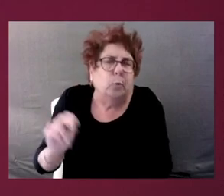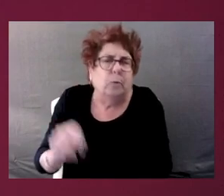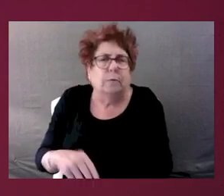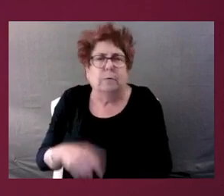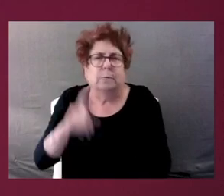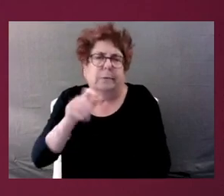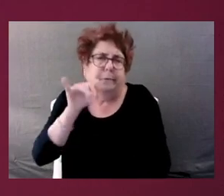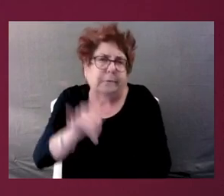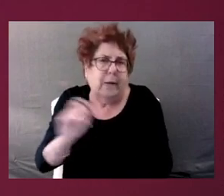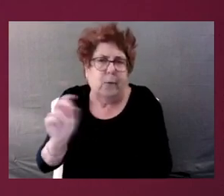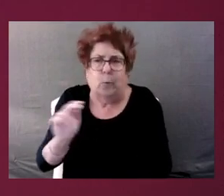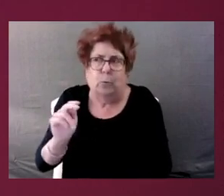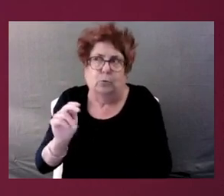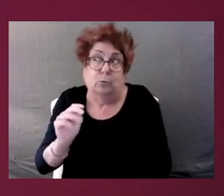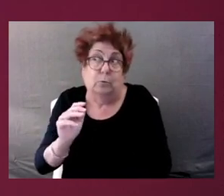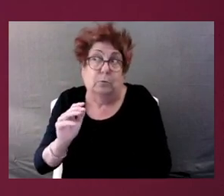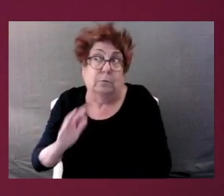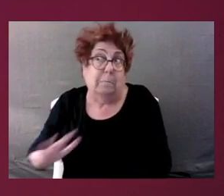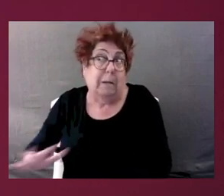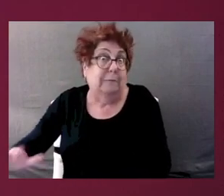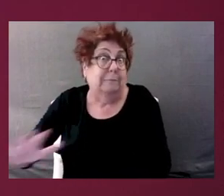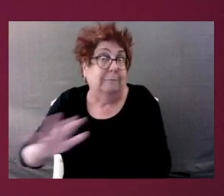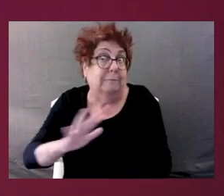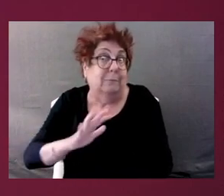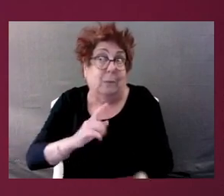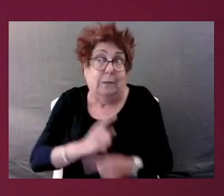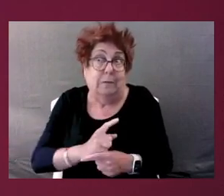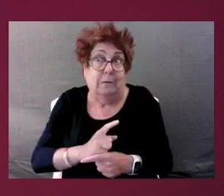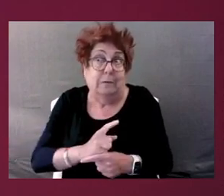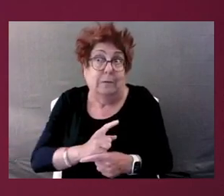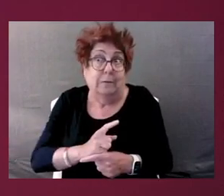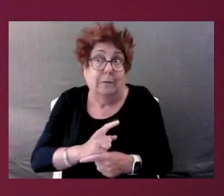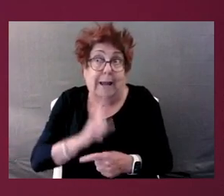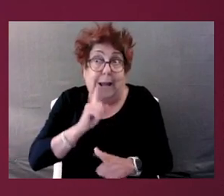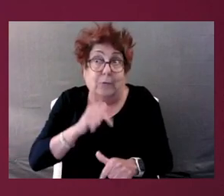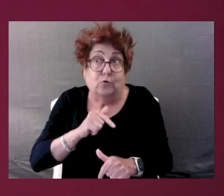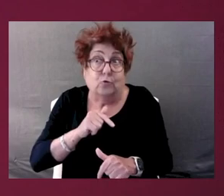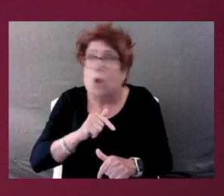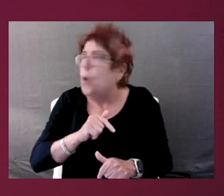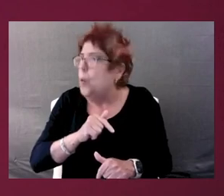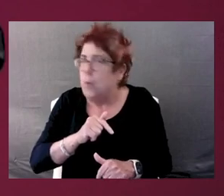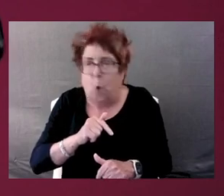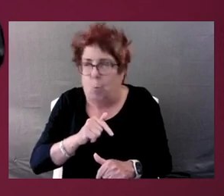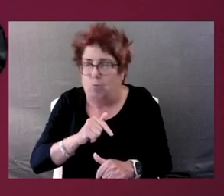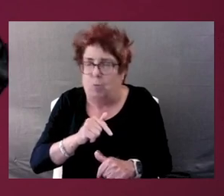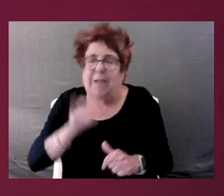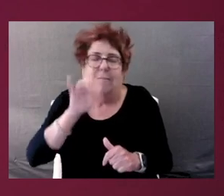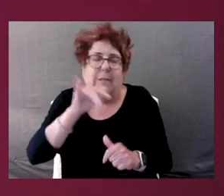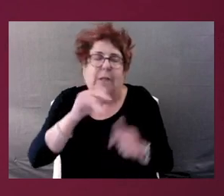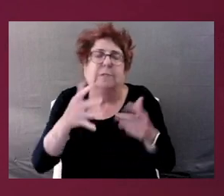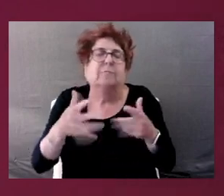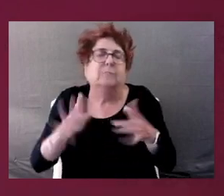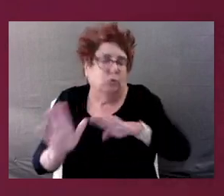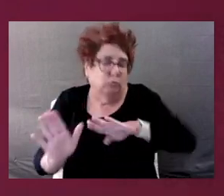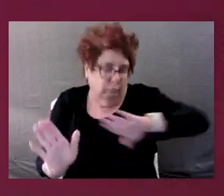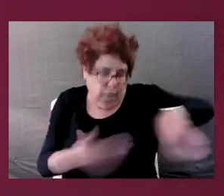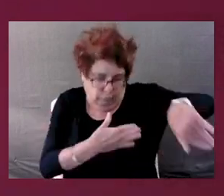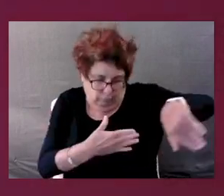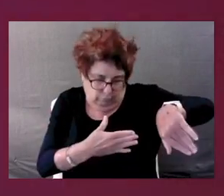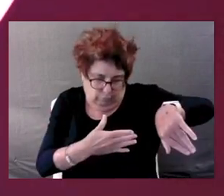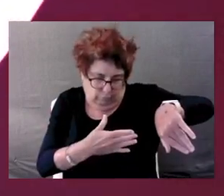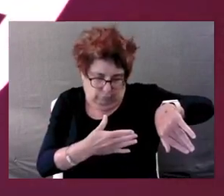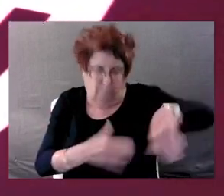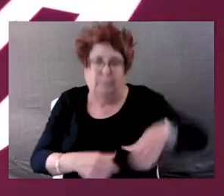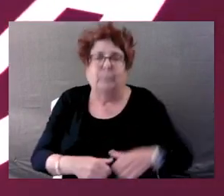space? The answer is no. That is over with. And this is what I mean by that. Yes, you